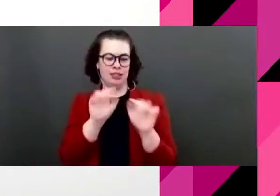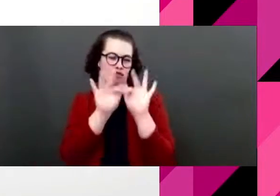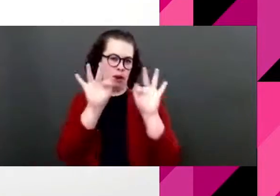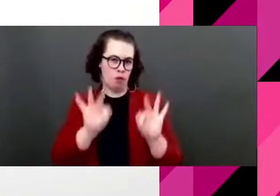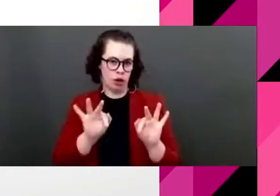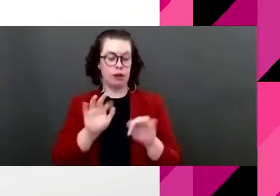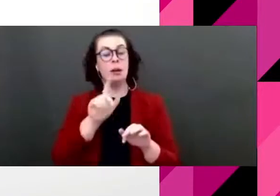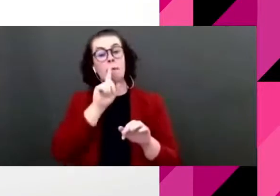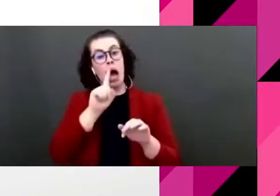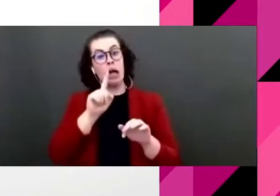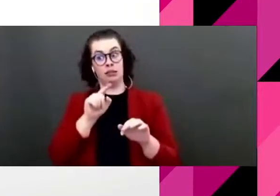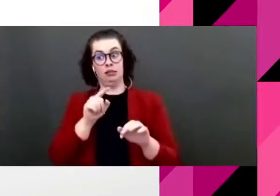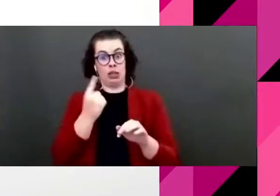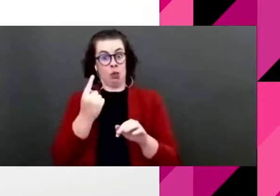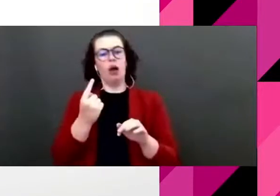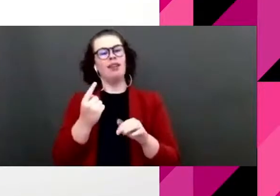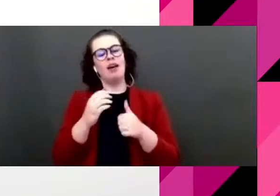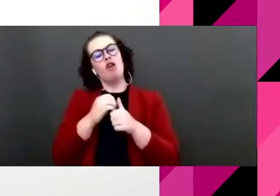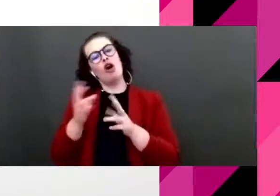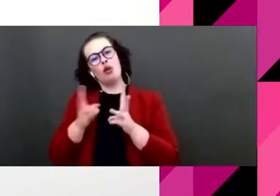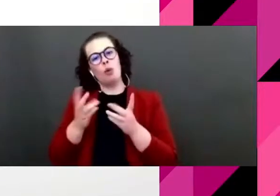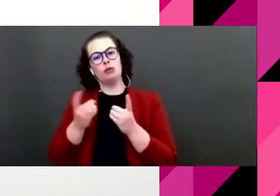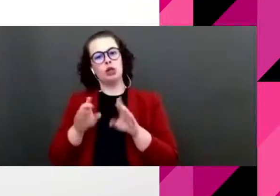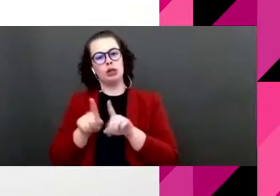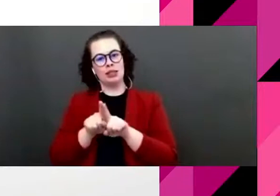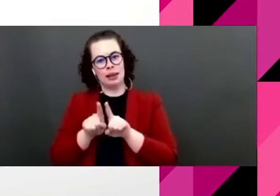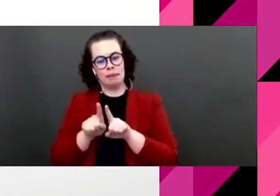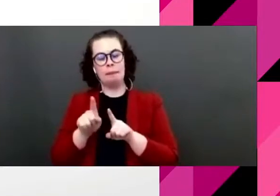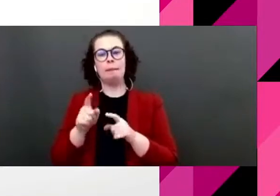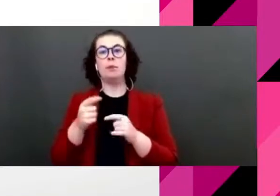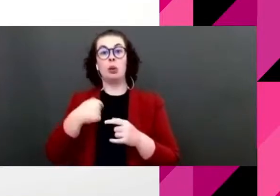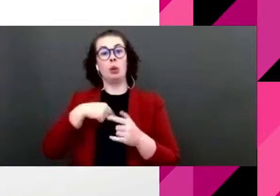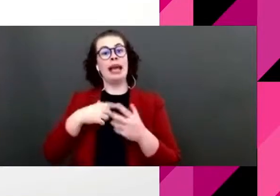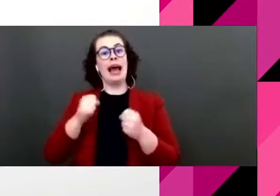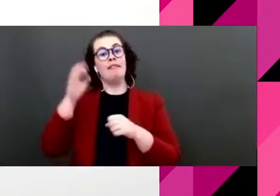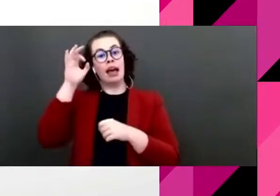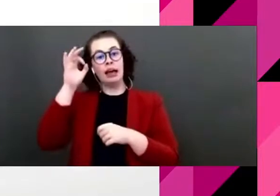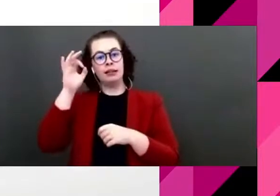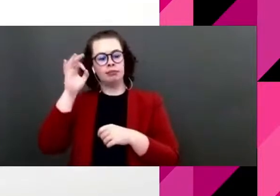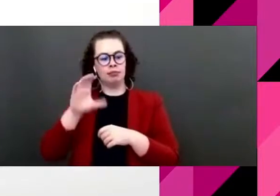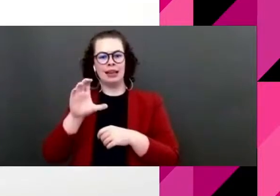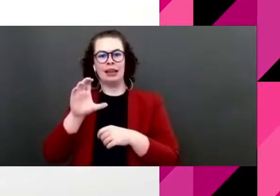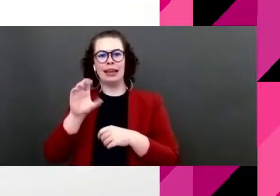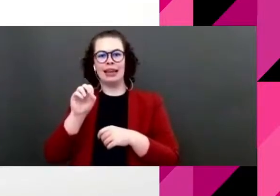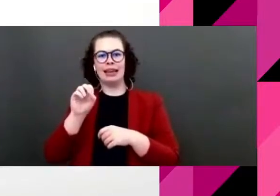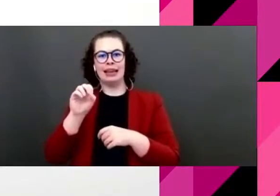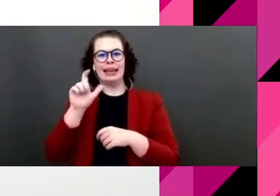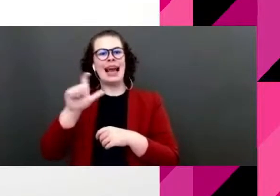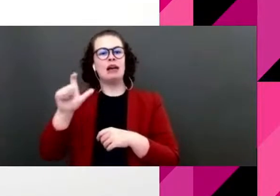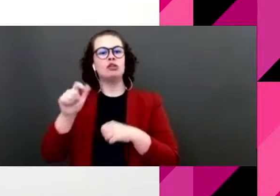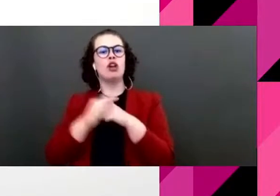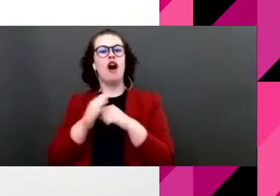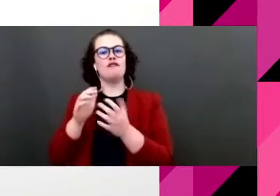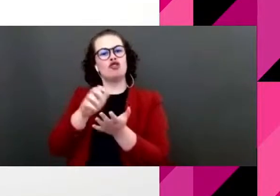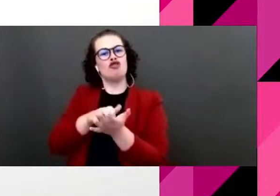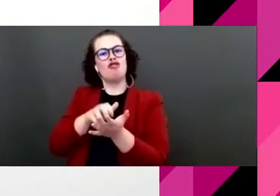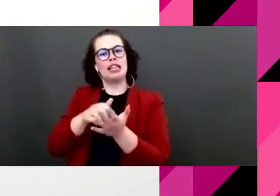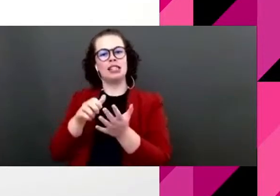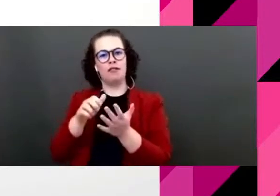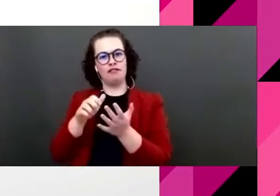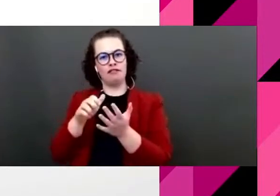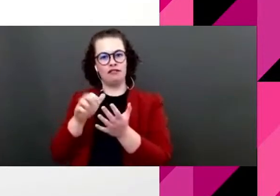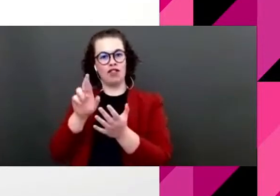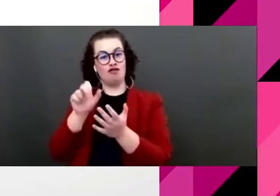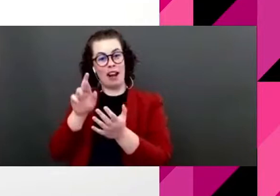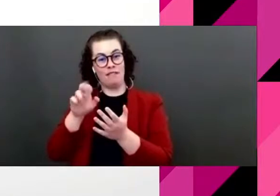our, we have a Council of Corrective Services, and work has been going on through that,